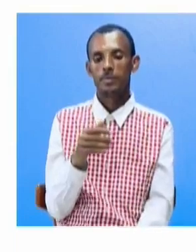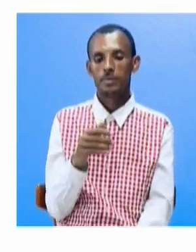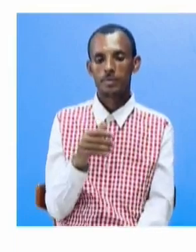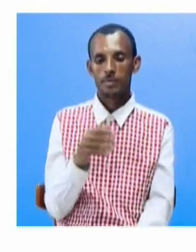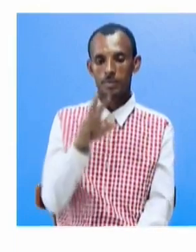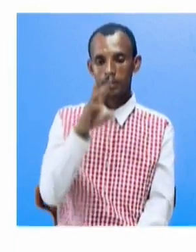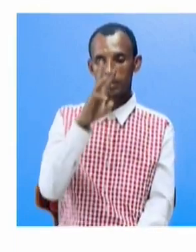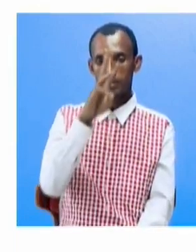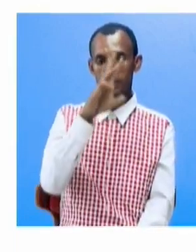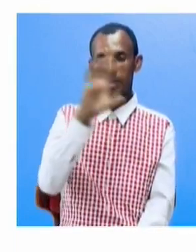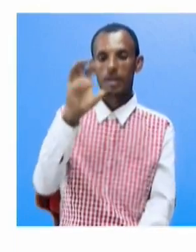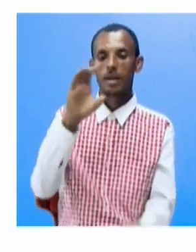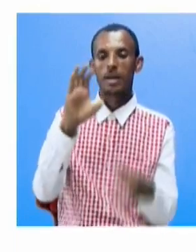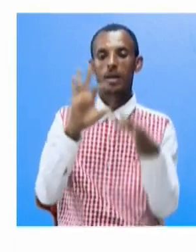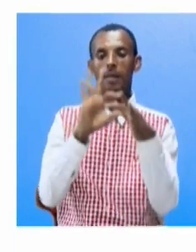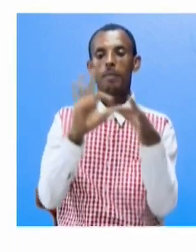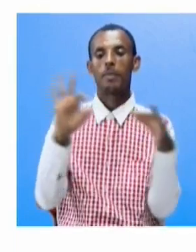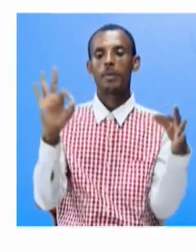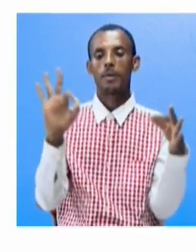600 meters.